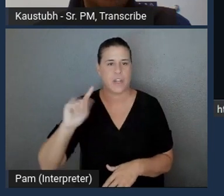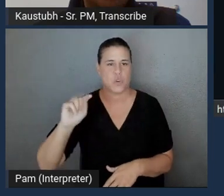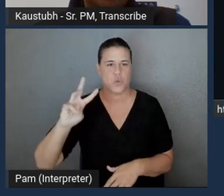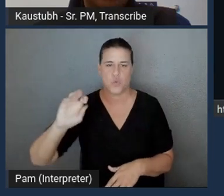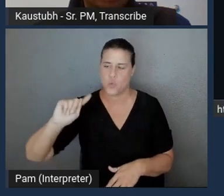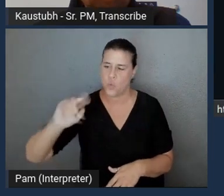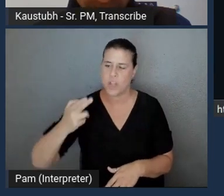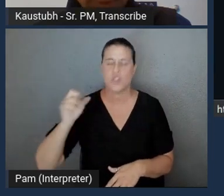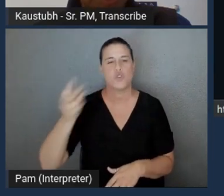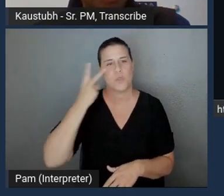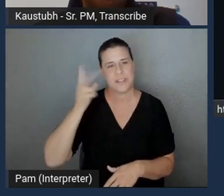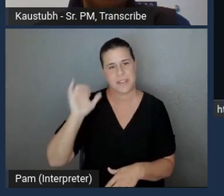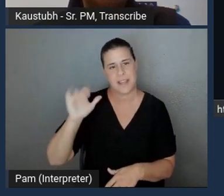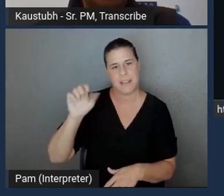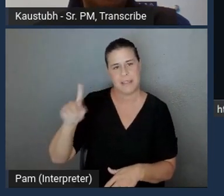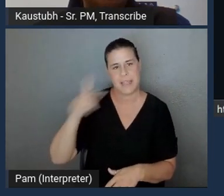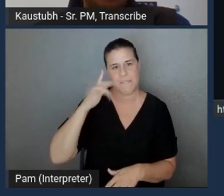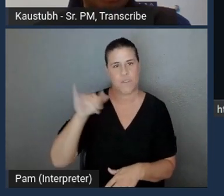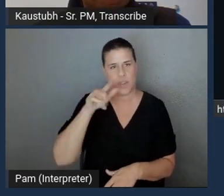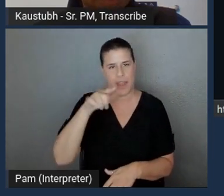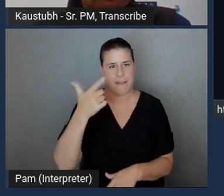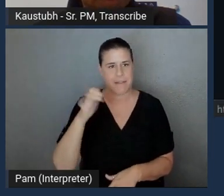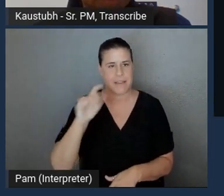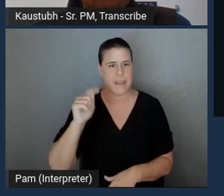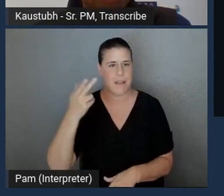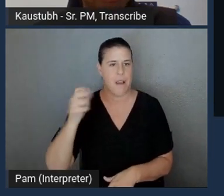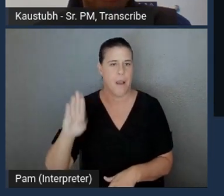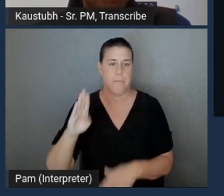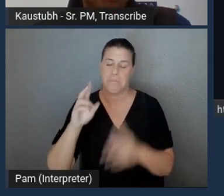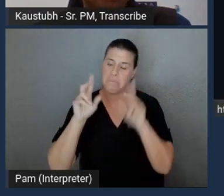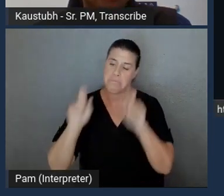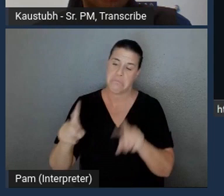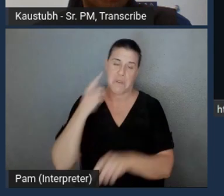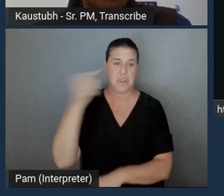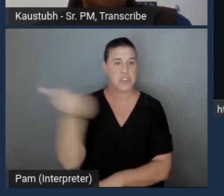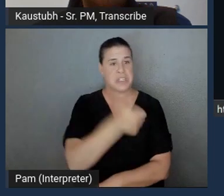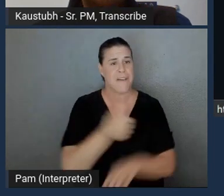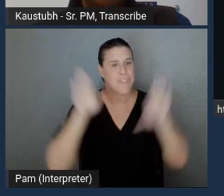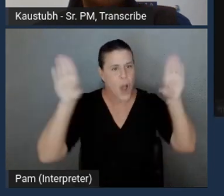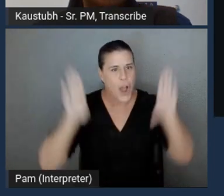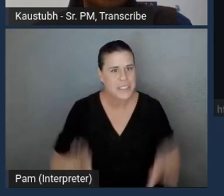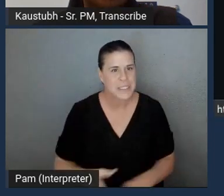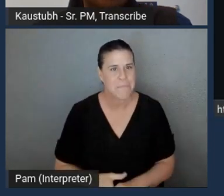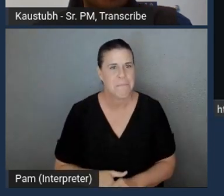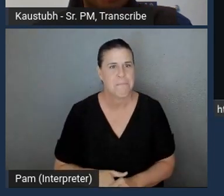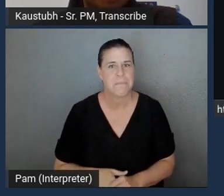GitHub repository and try it out for yourself. Awesome.